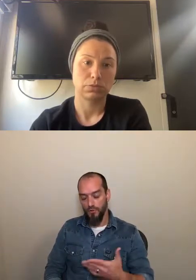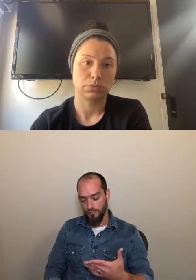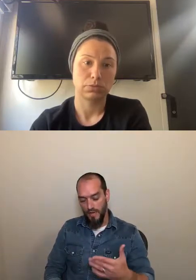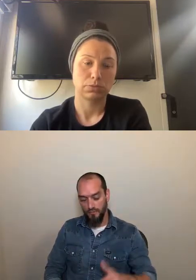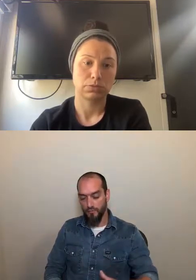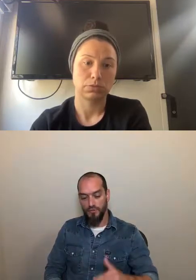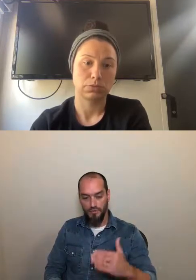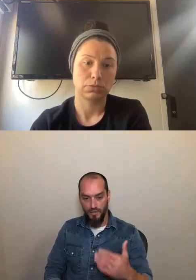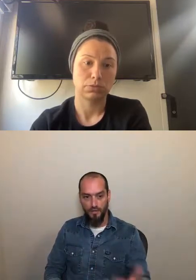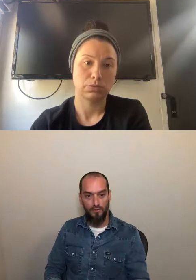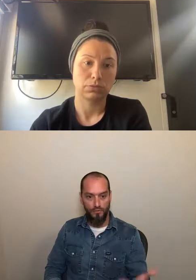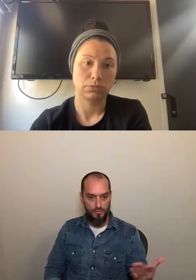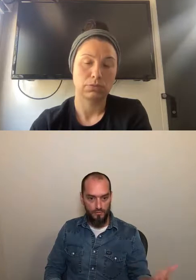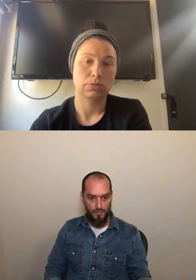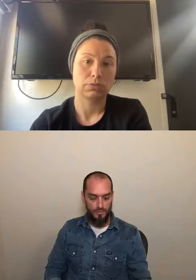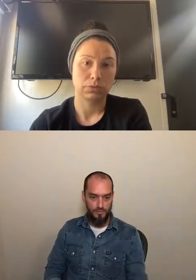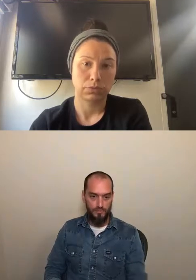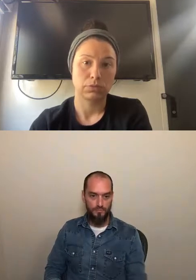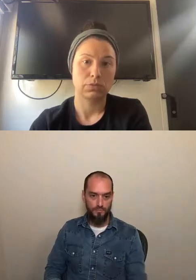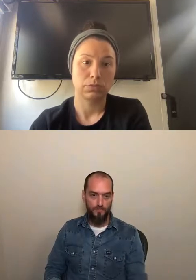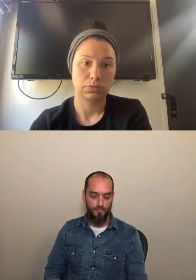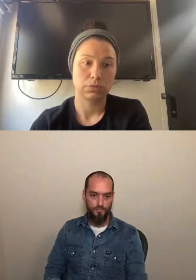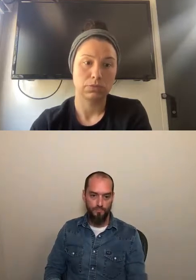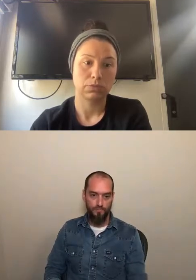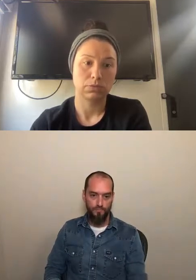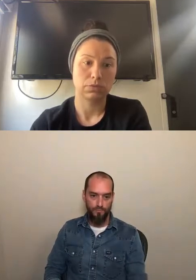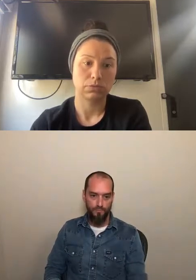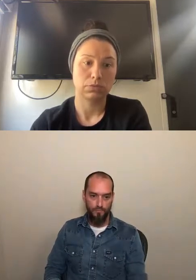for adverse health conditions.